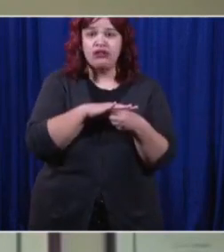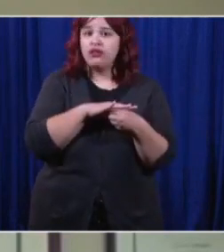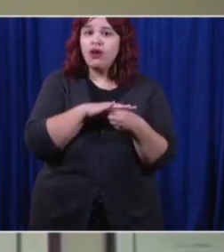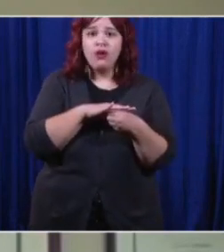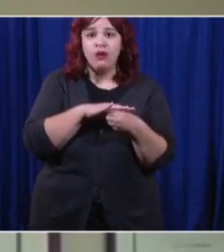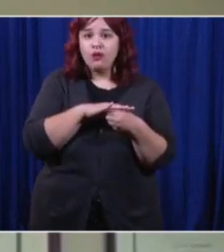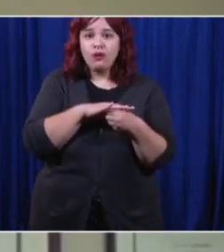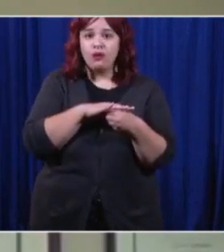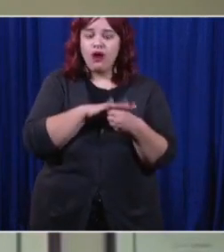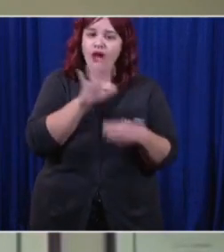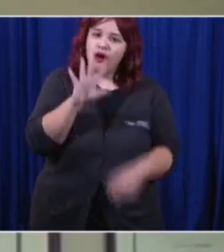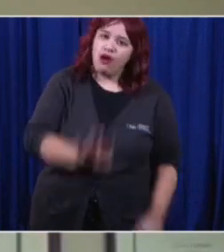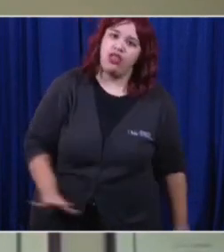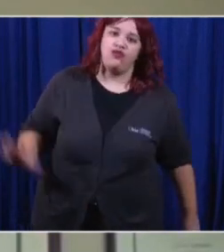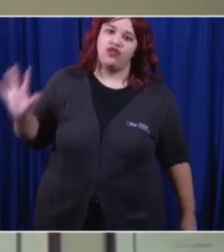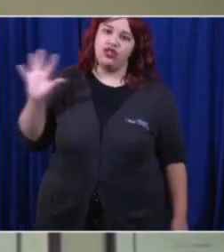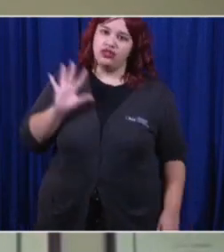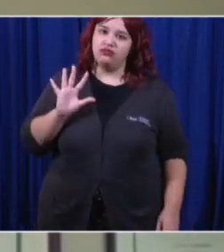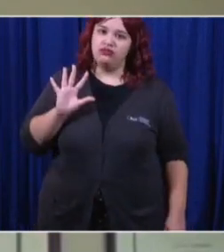argue with.